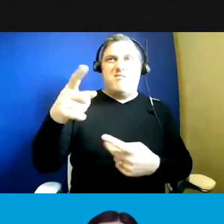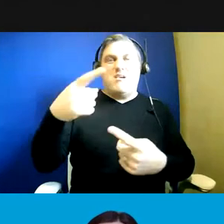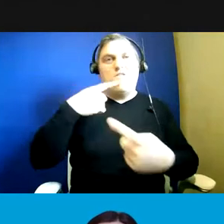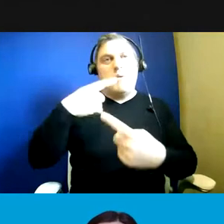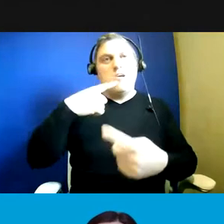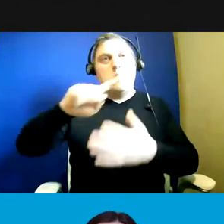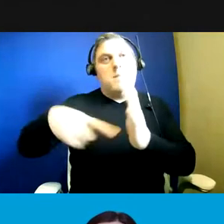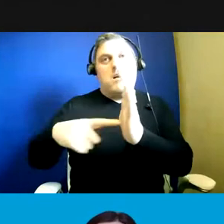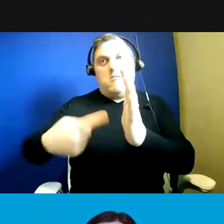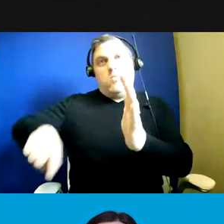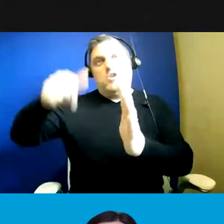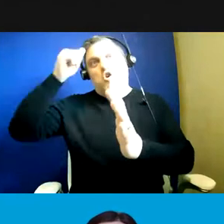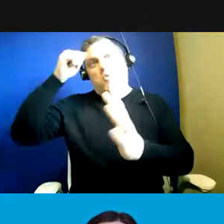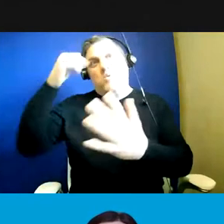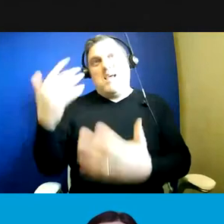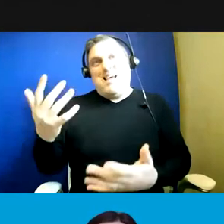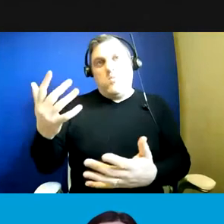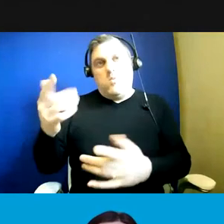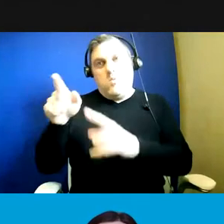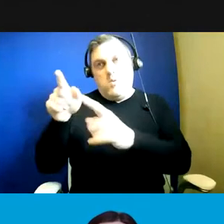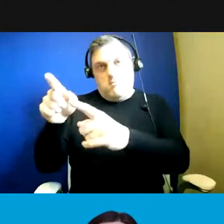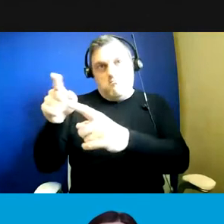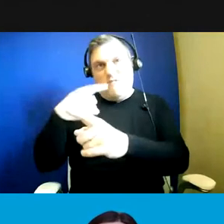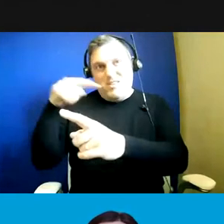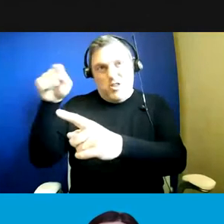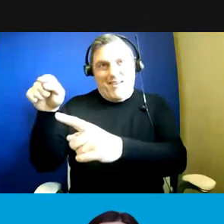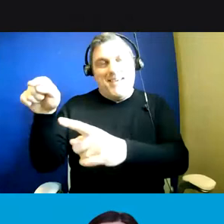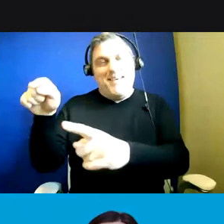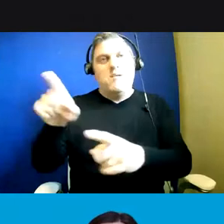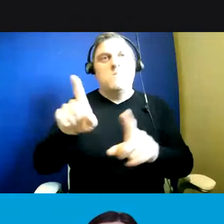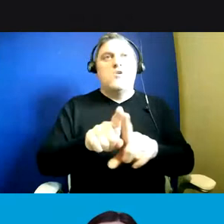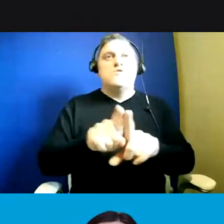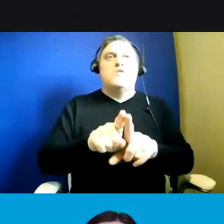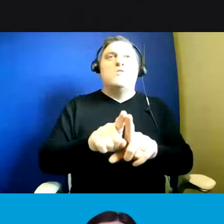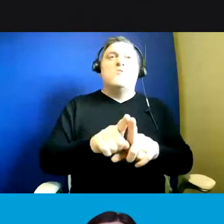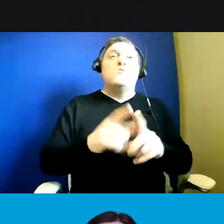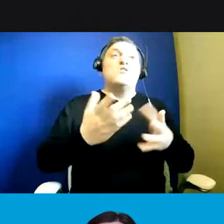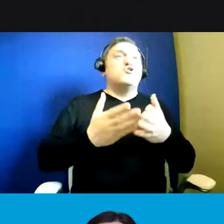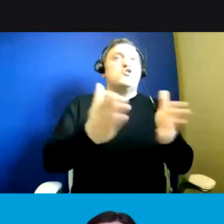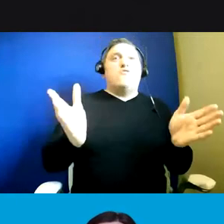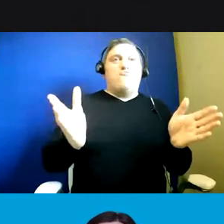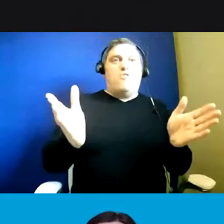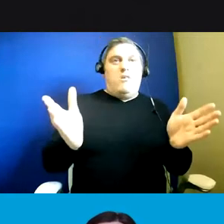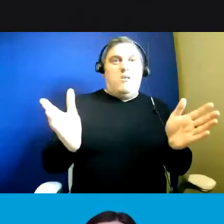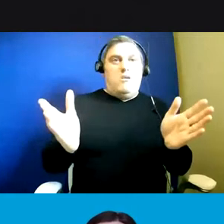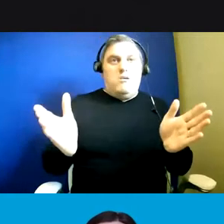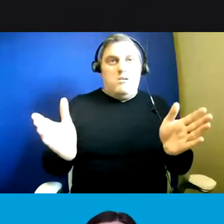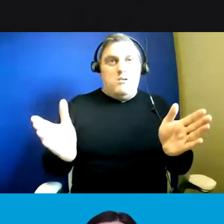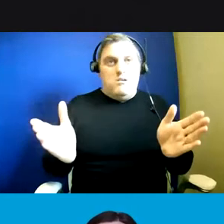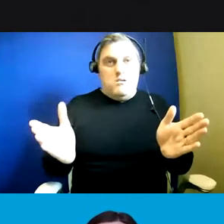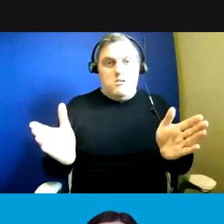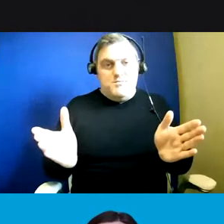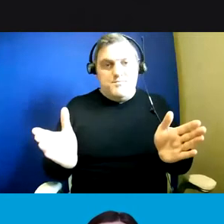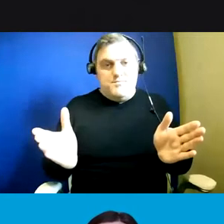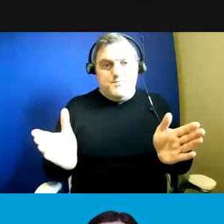good first step. What we're often advising patients in a general fashion